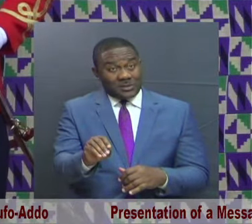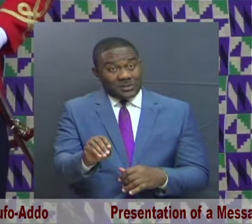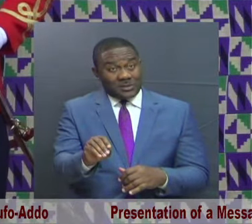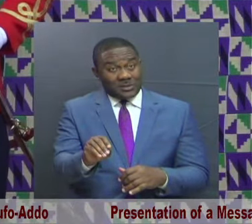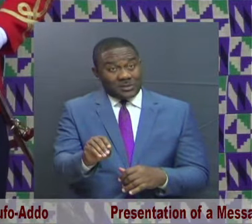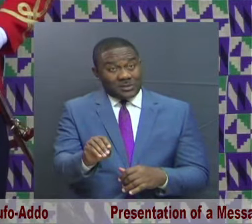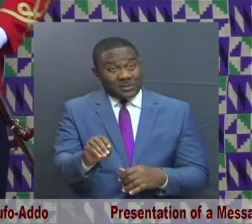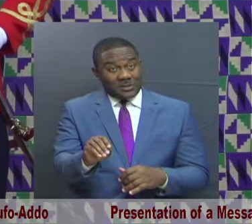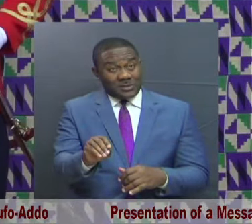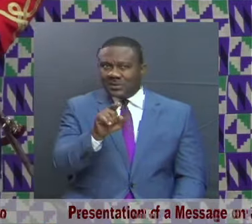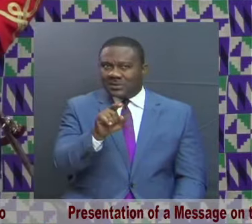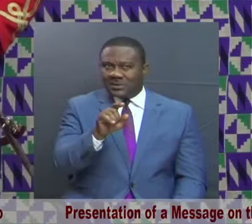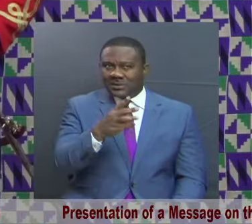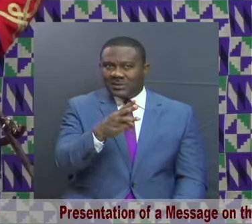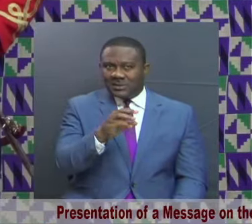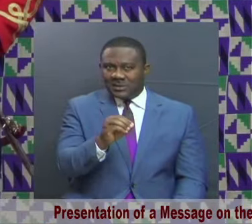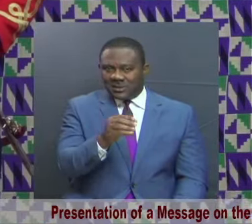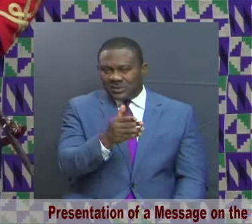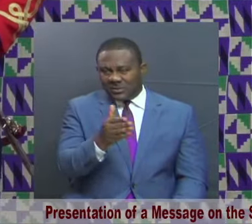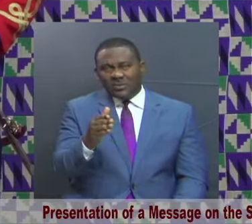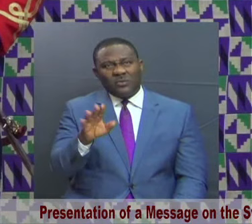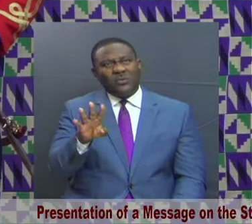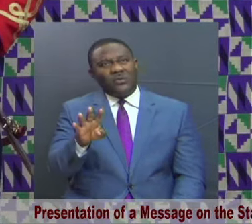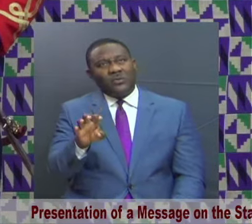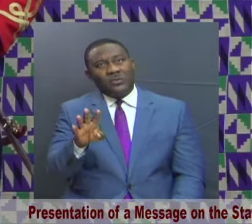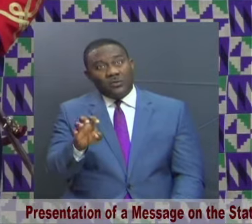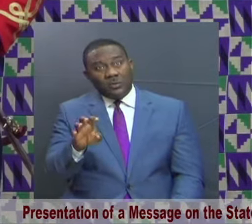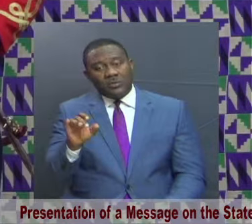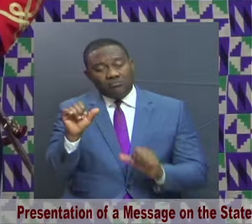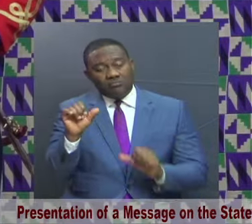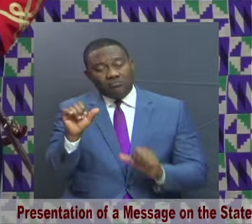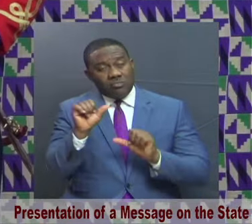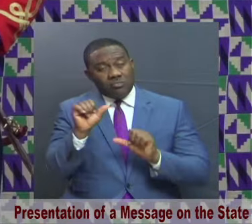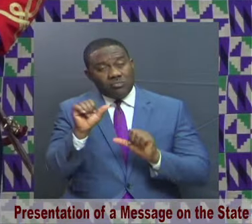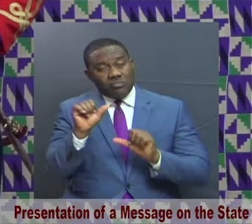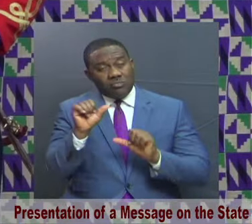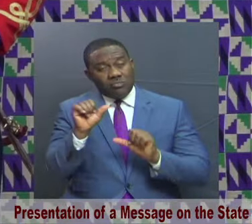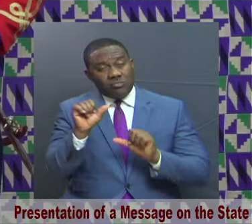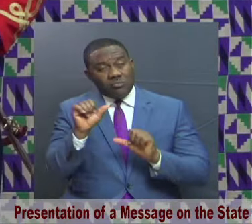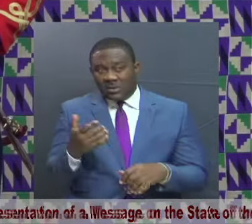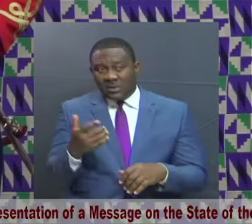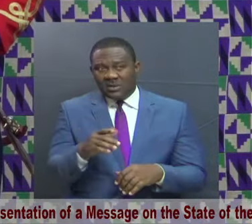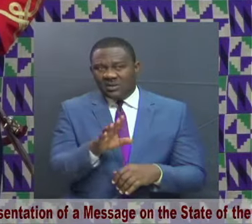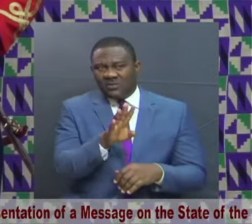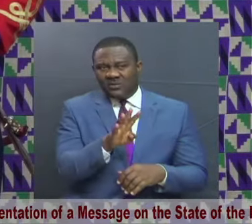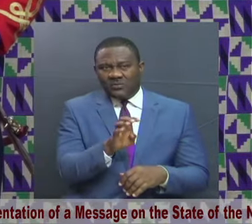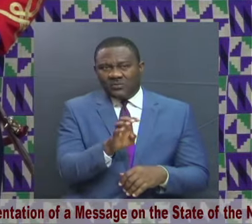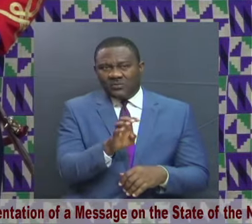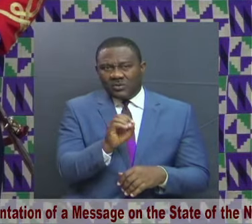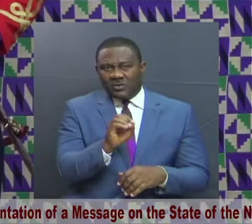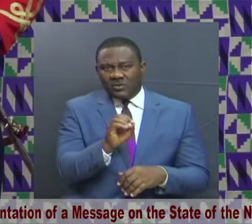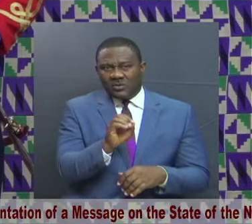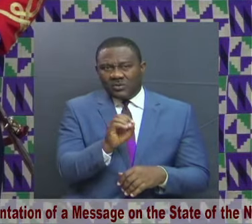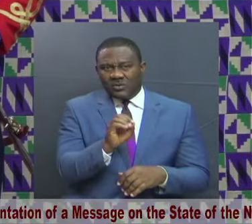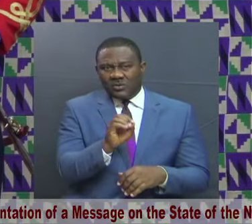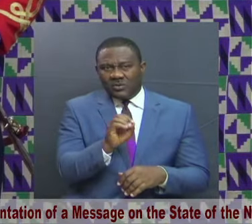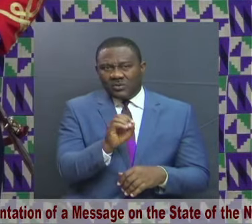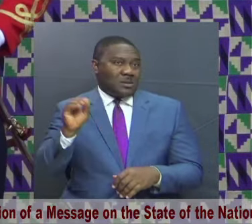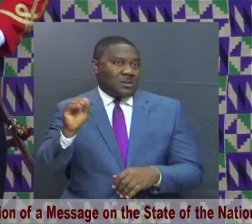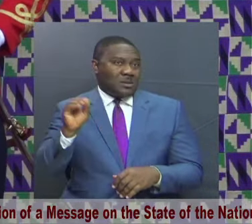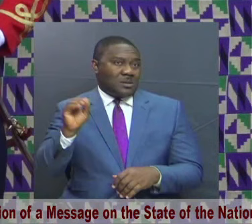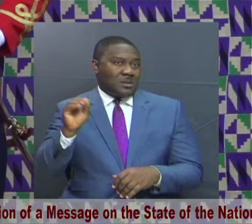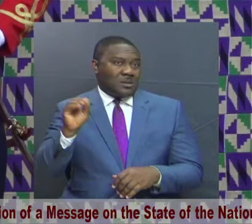science to humani ratio from the current one of 40 to 60 is captured in the education